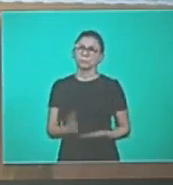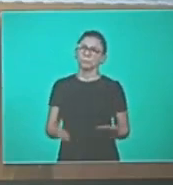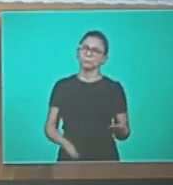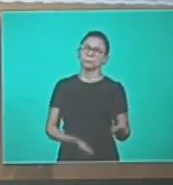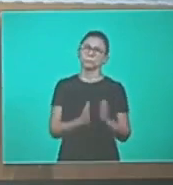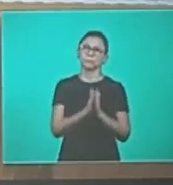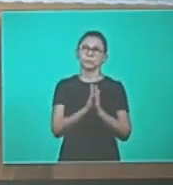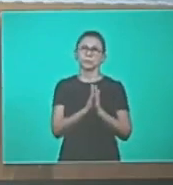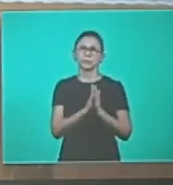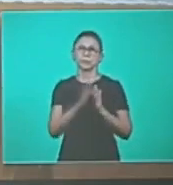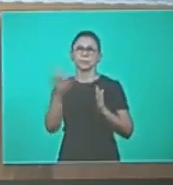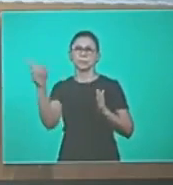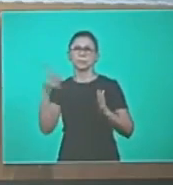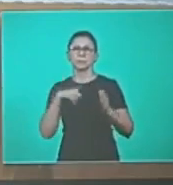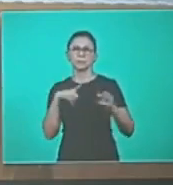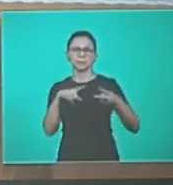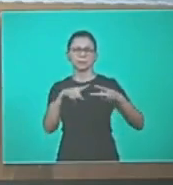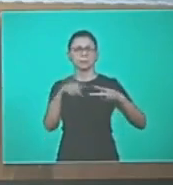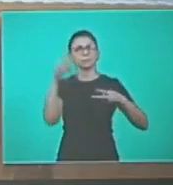Historically,